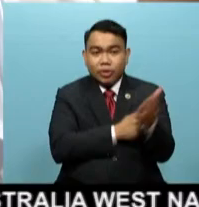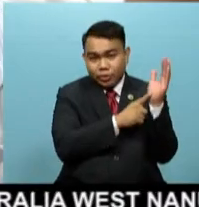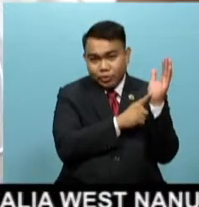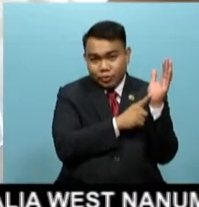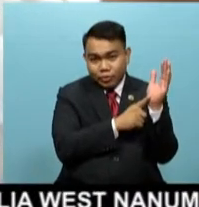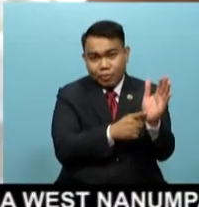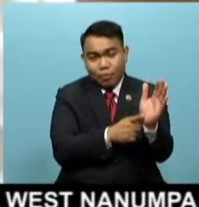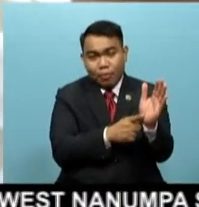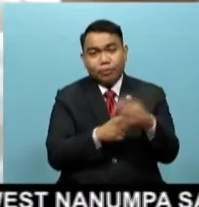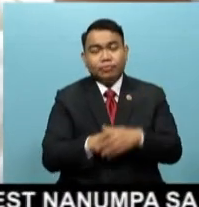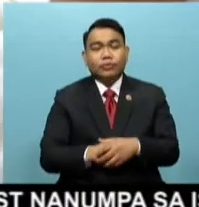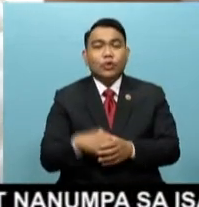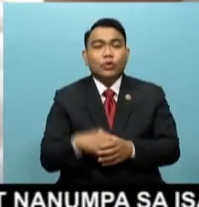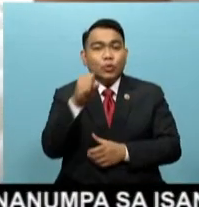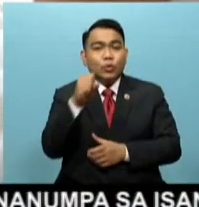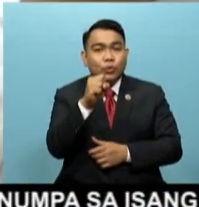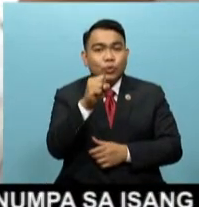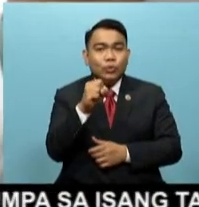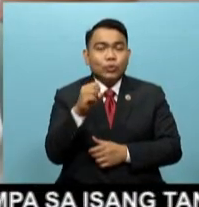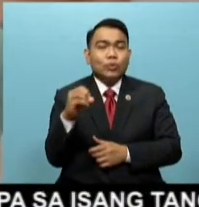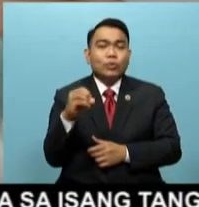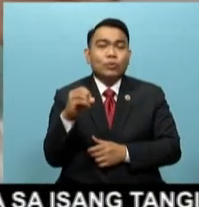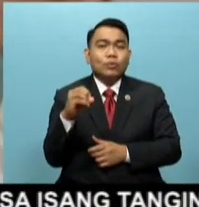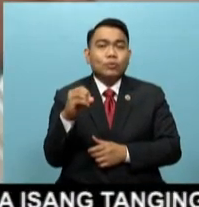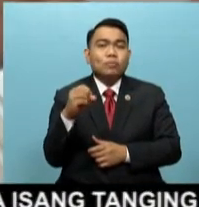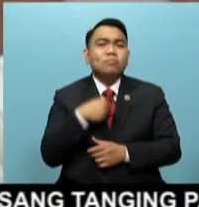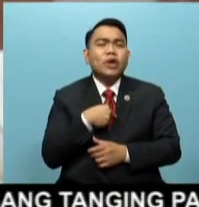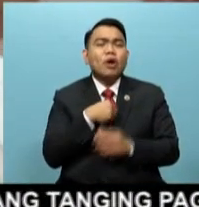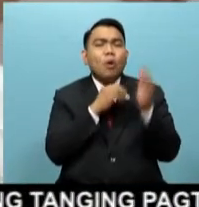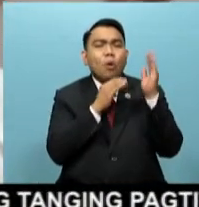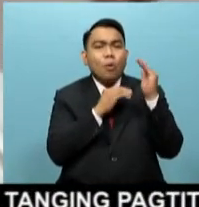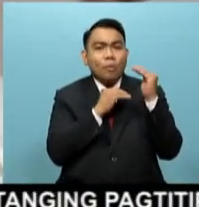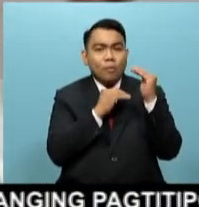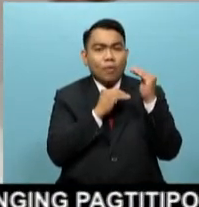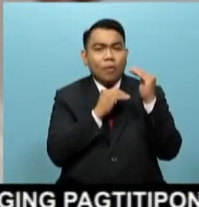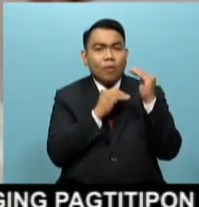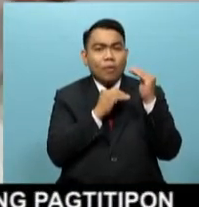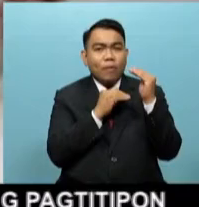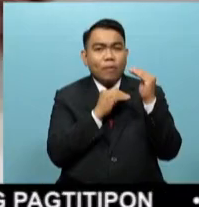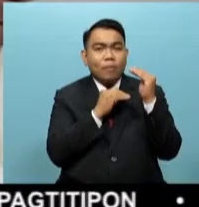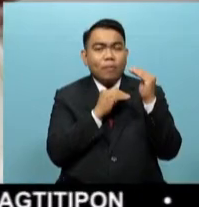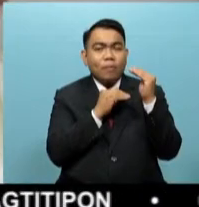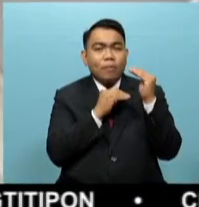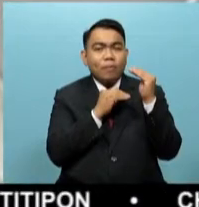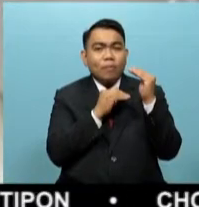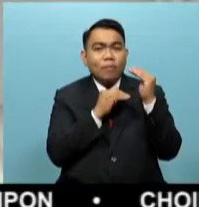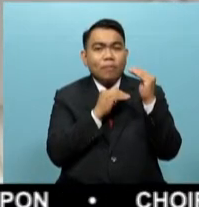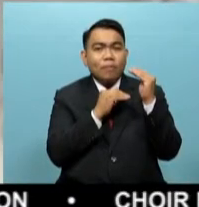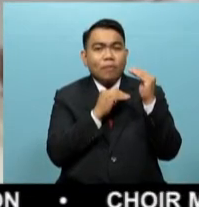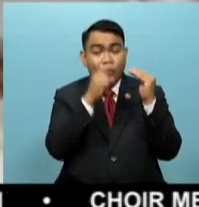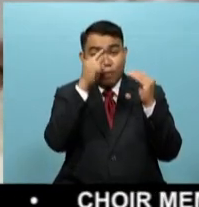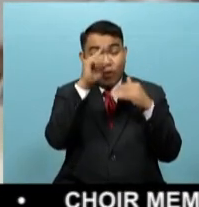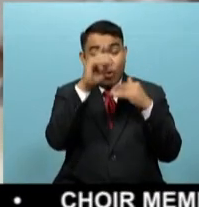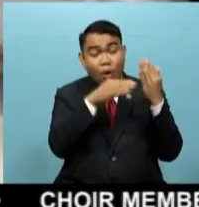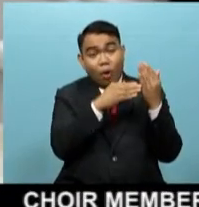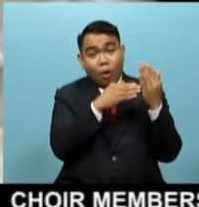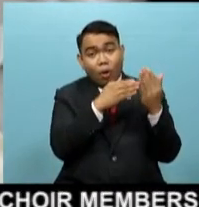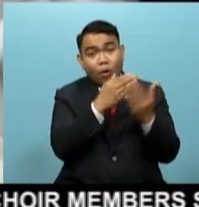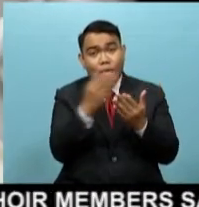them. So what I would really hope to impart is for everybody to